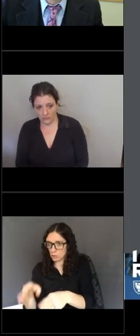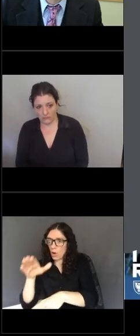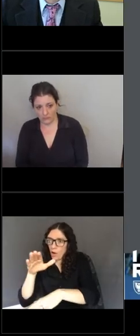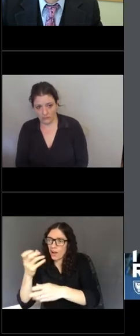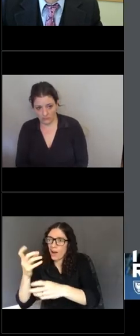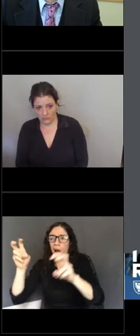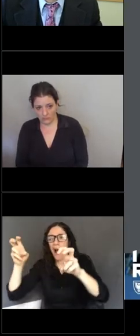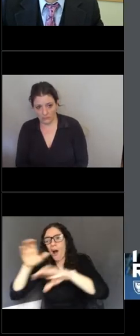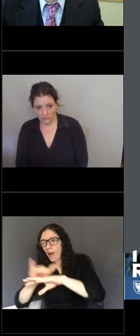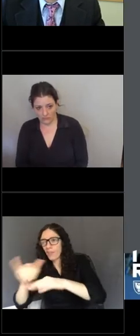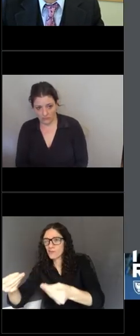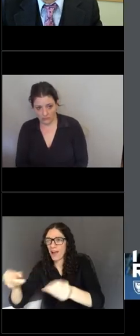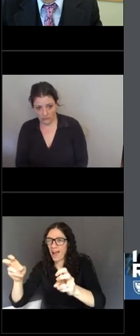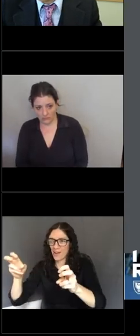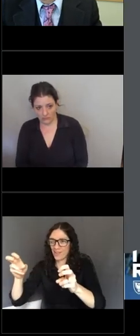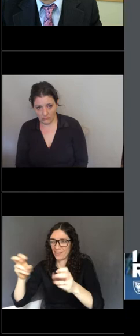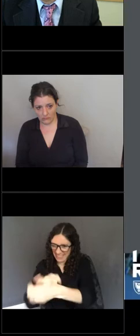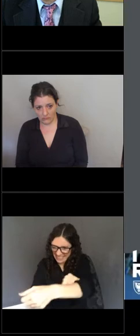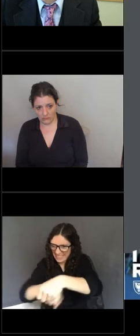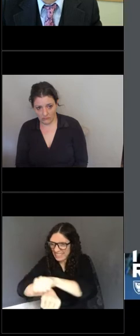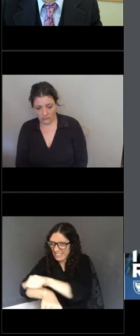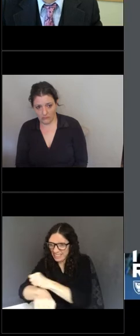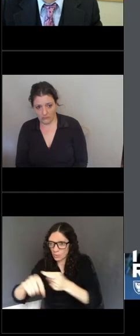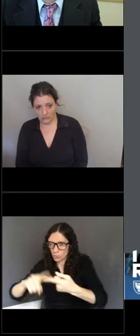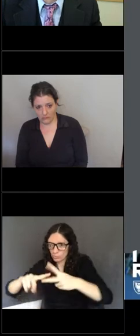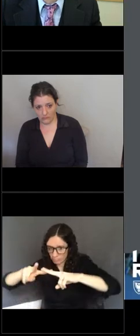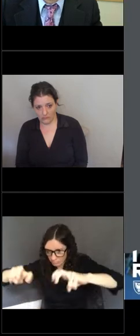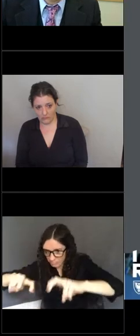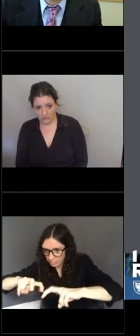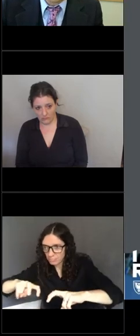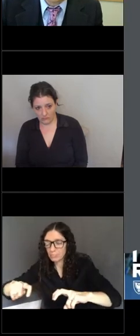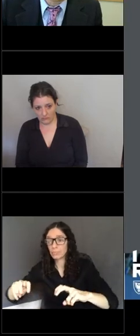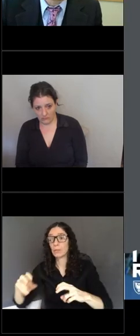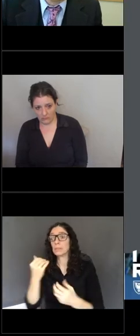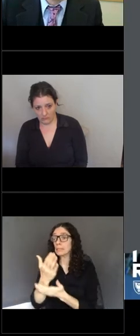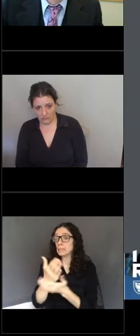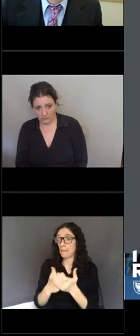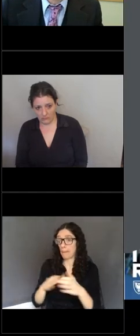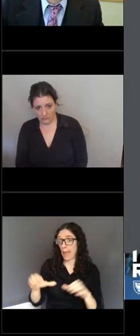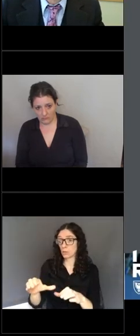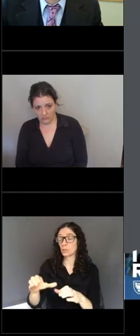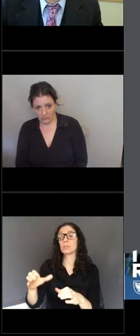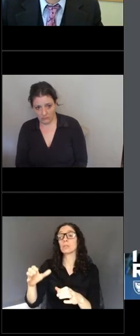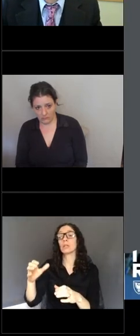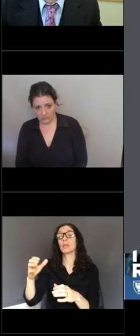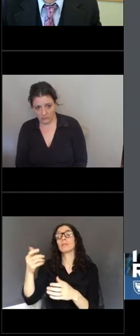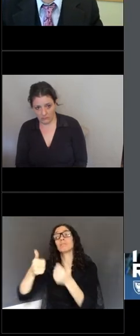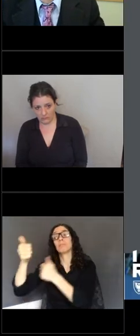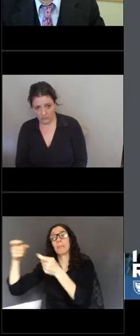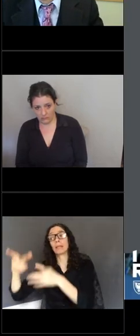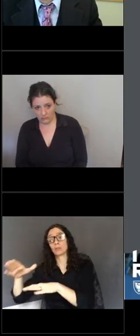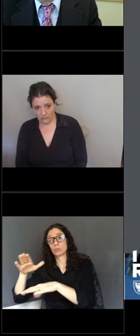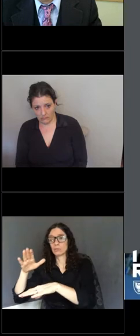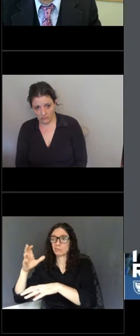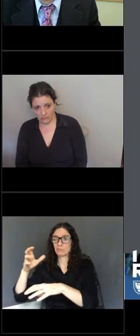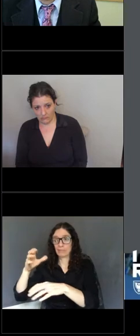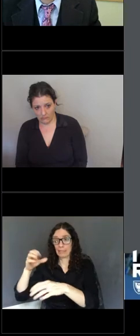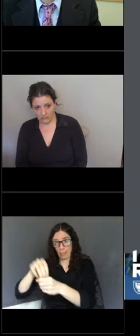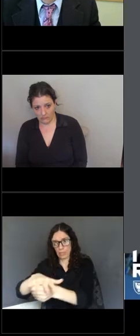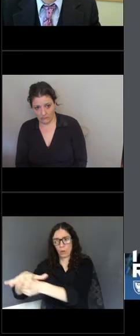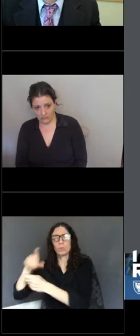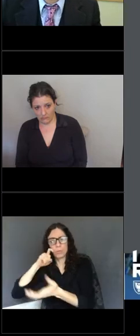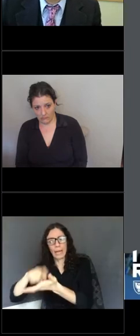operational actions, even though they aren't reflected in the management plans, are still recognized by managers on the ground and as such put into